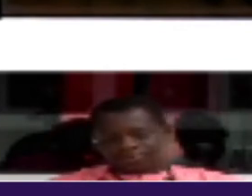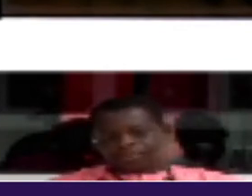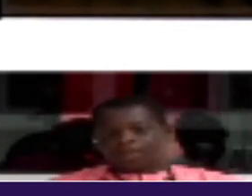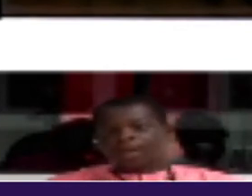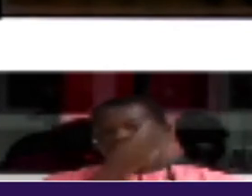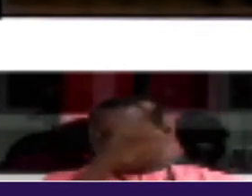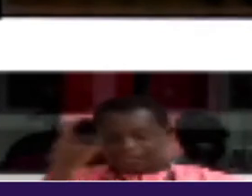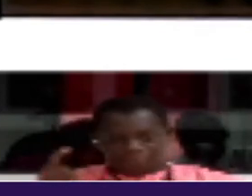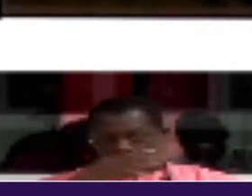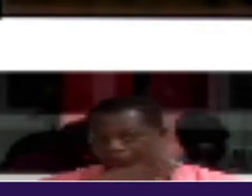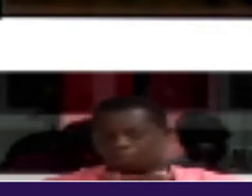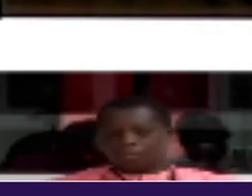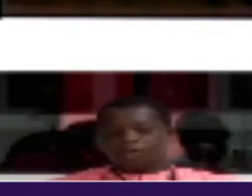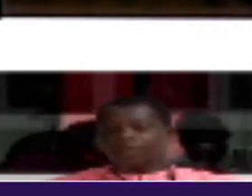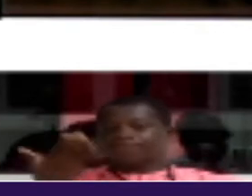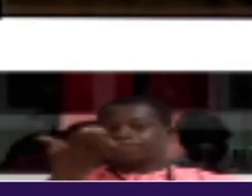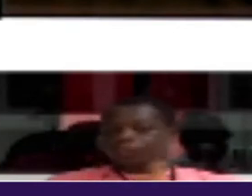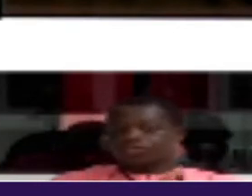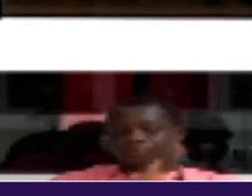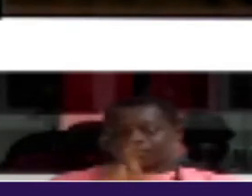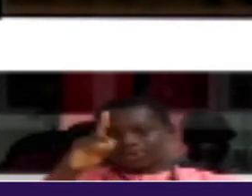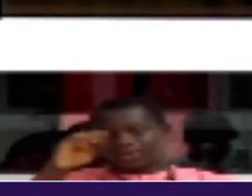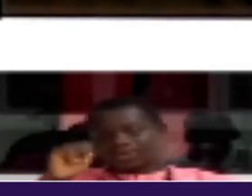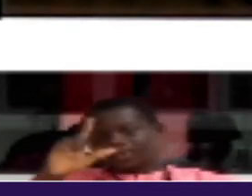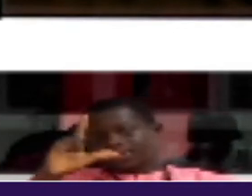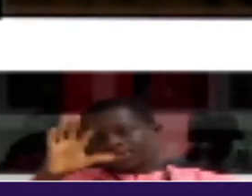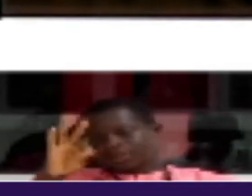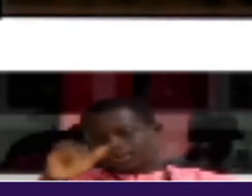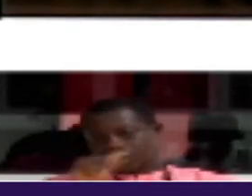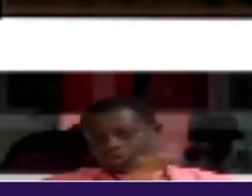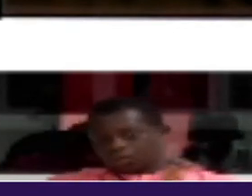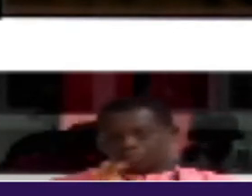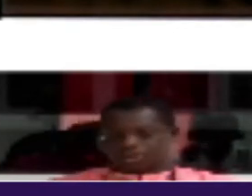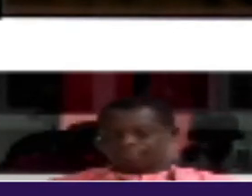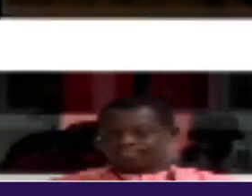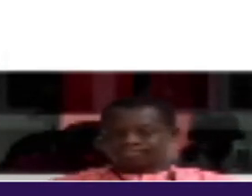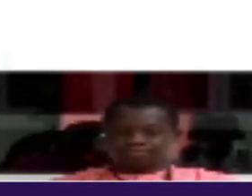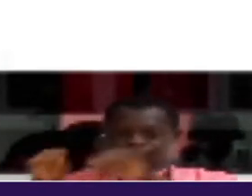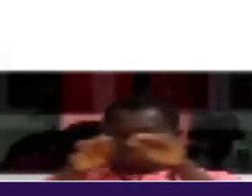that everybody from Delta Company are moving to Kanilai.